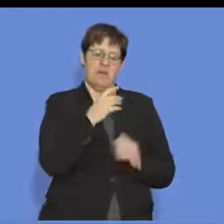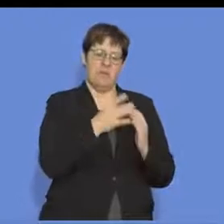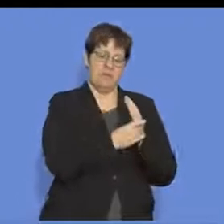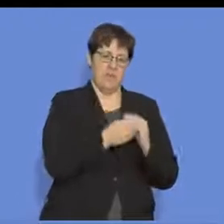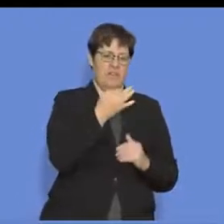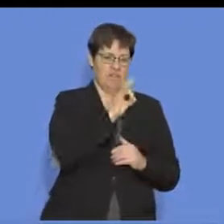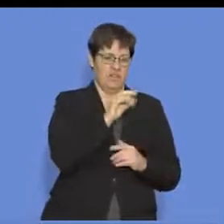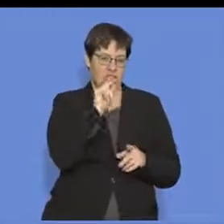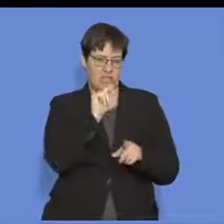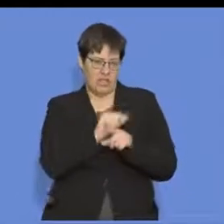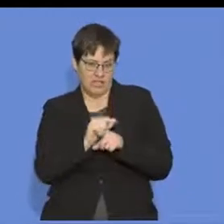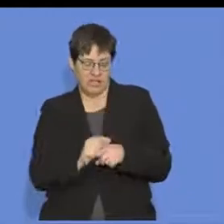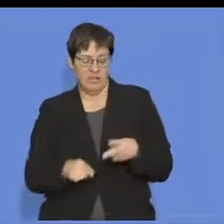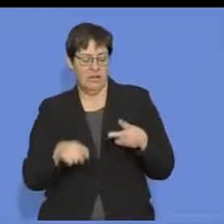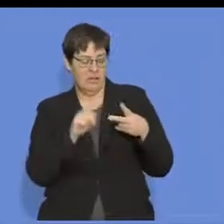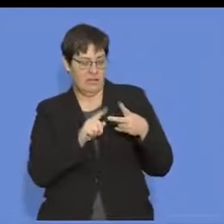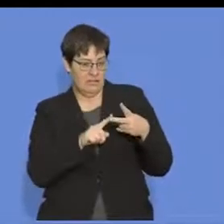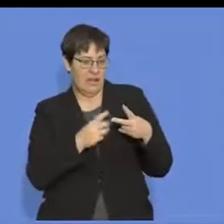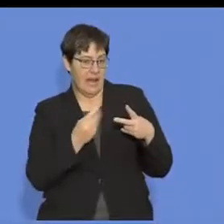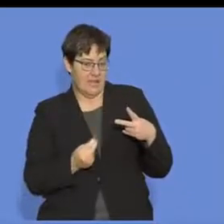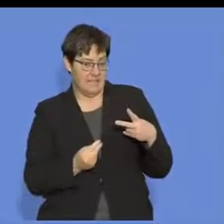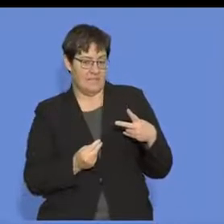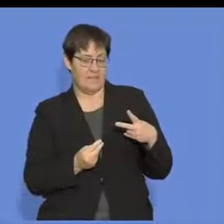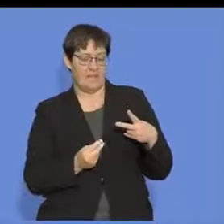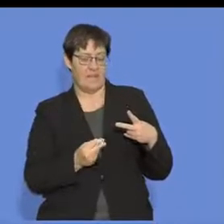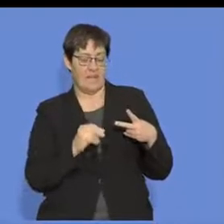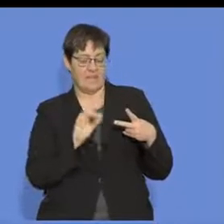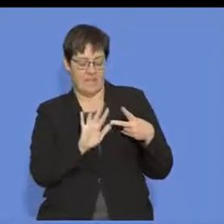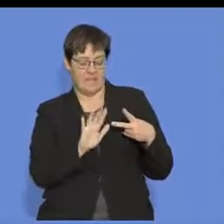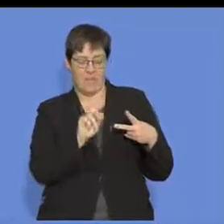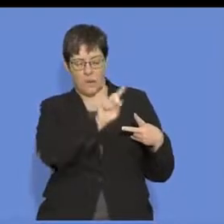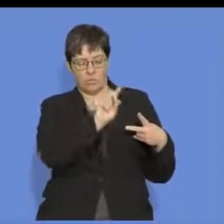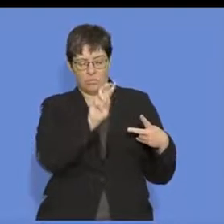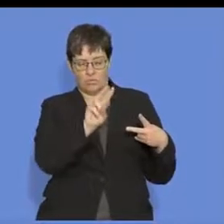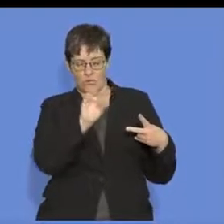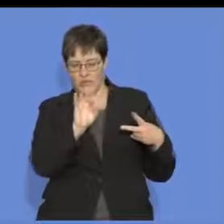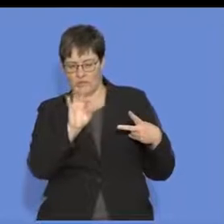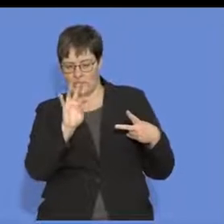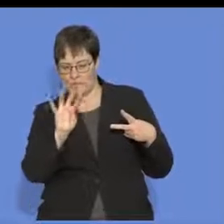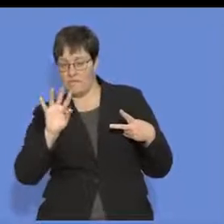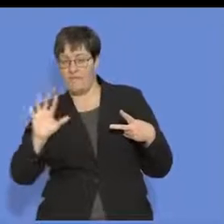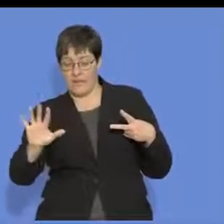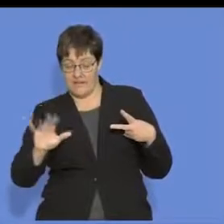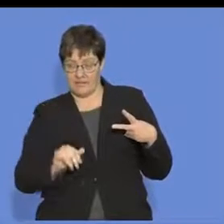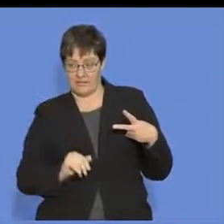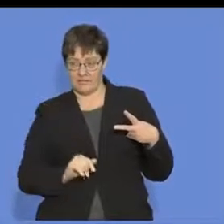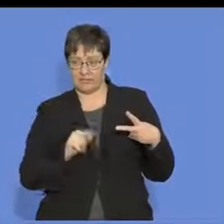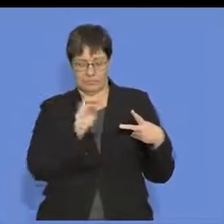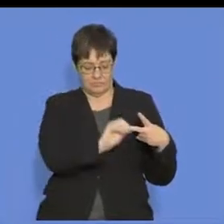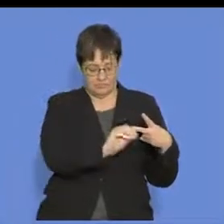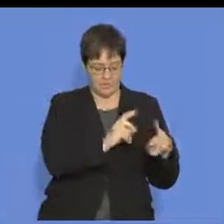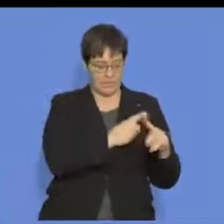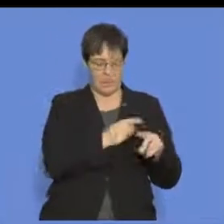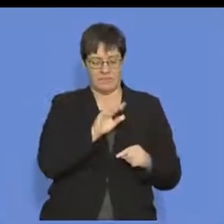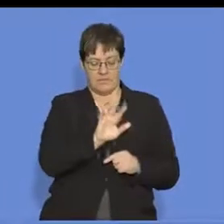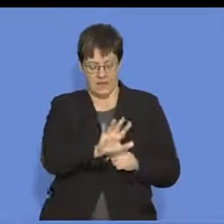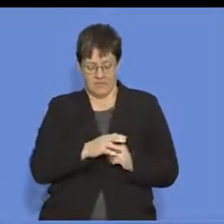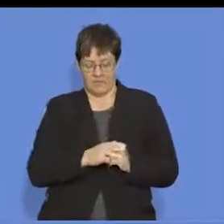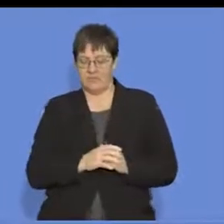chicken. For choice 2, we have 3, 1, 2, 3, 4, 5. Then we